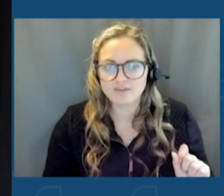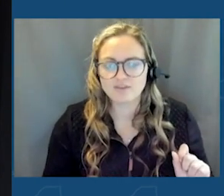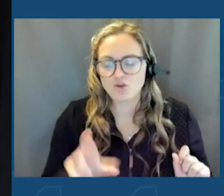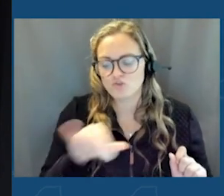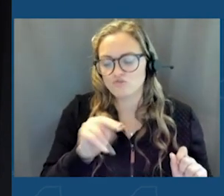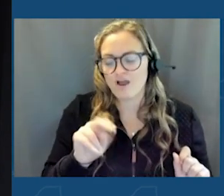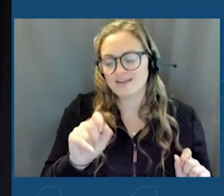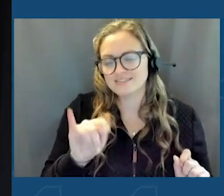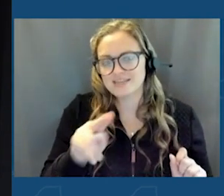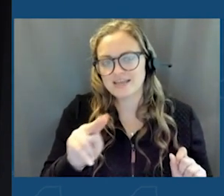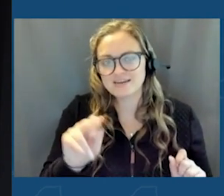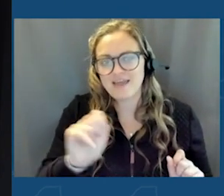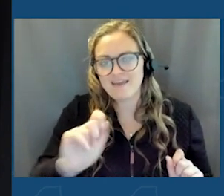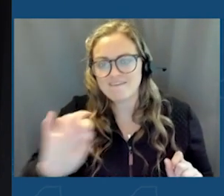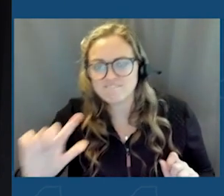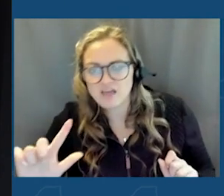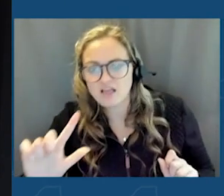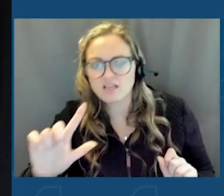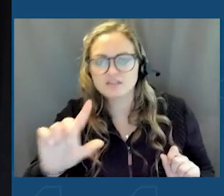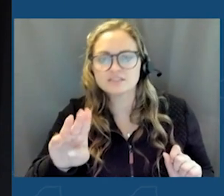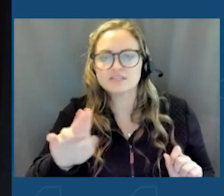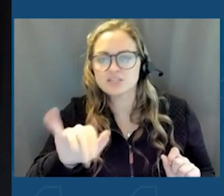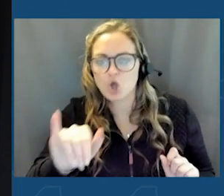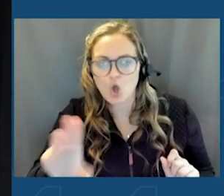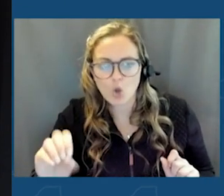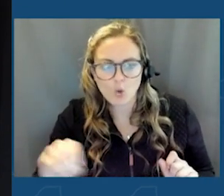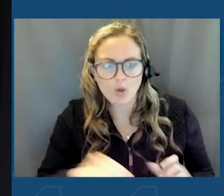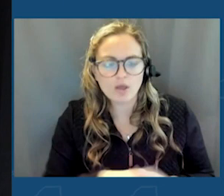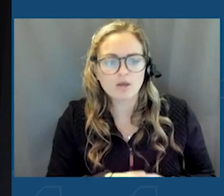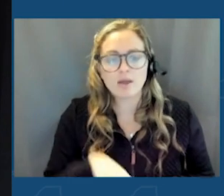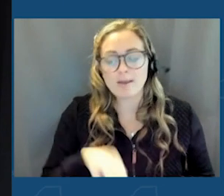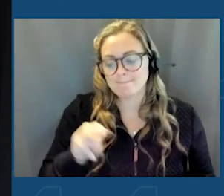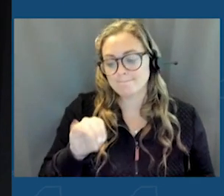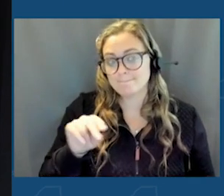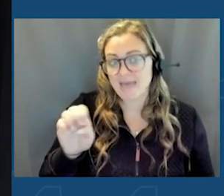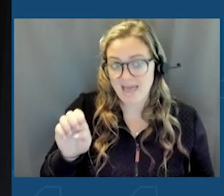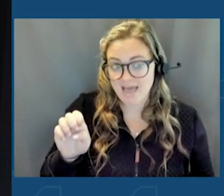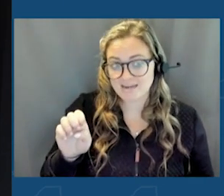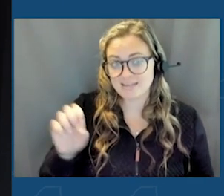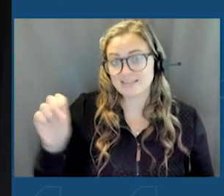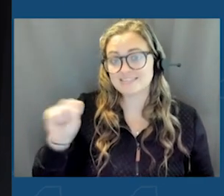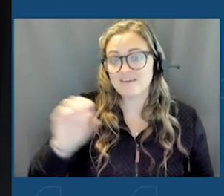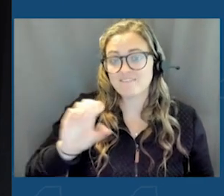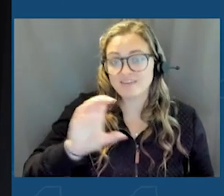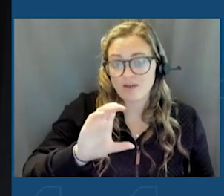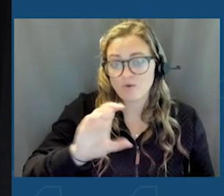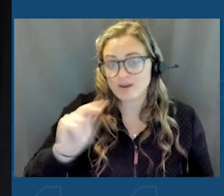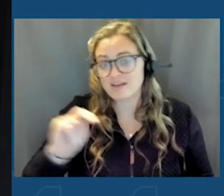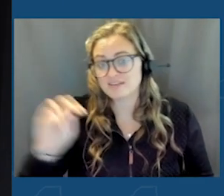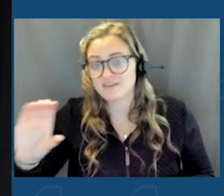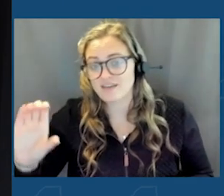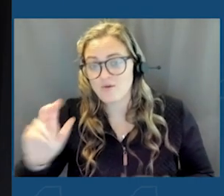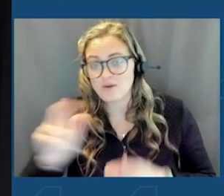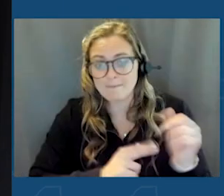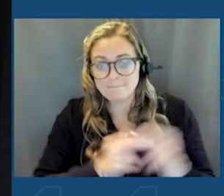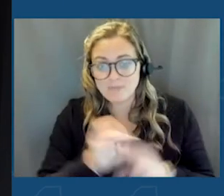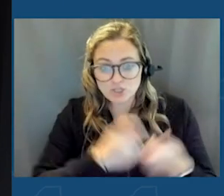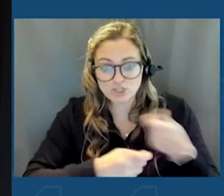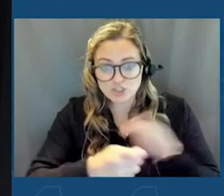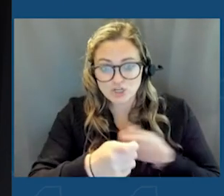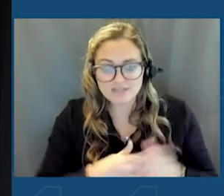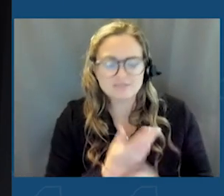AFL-CIO, Long Island Feds, Maddie, Suffolk-Nassau County Building Trades. You know, we've really